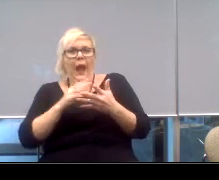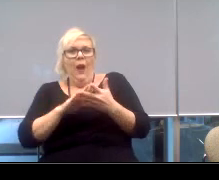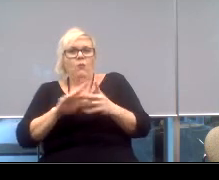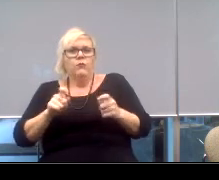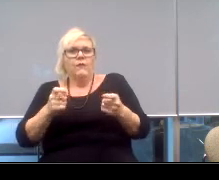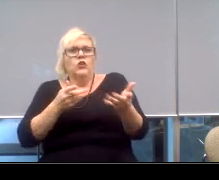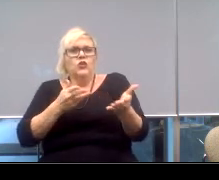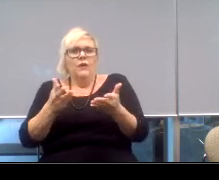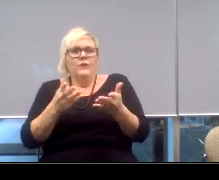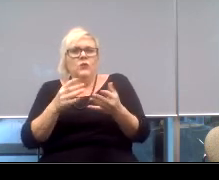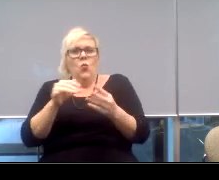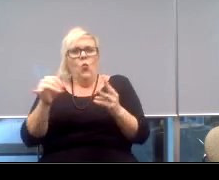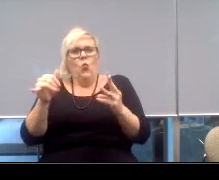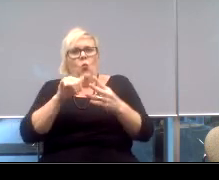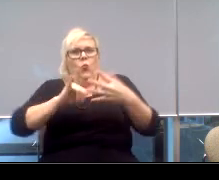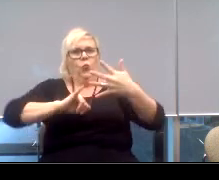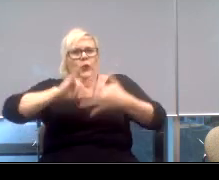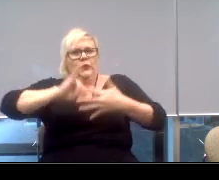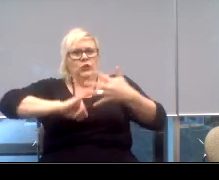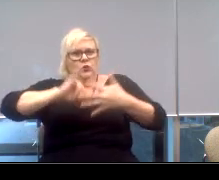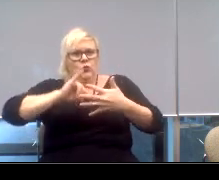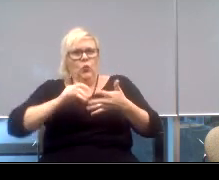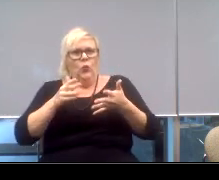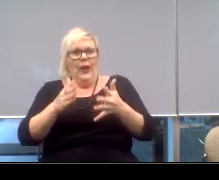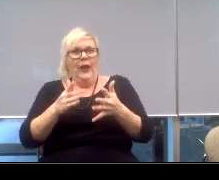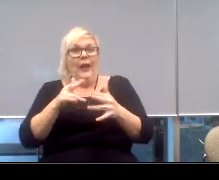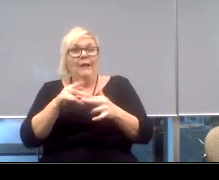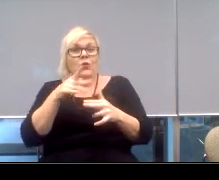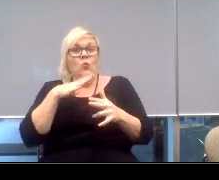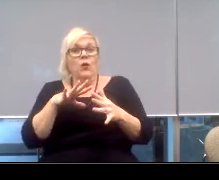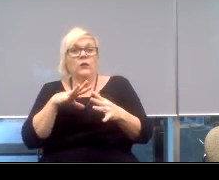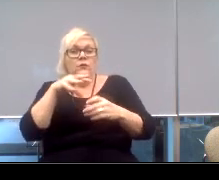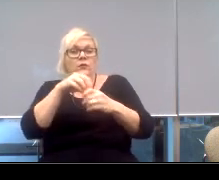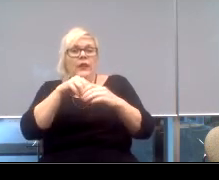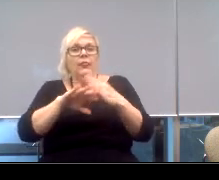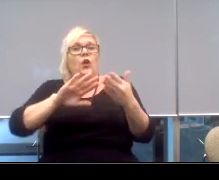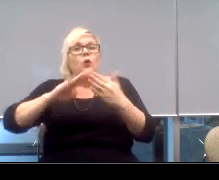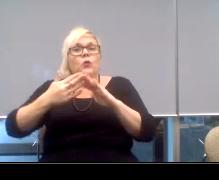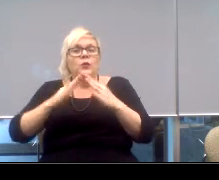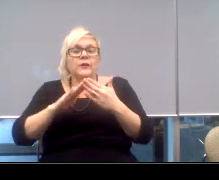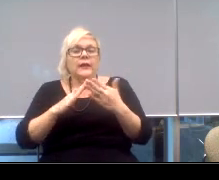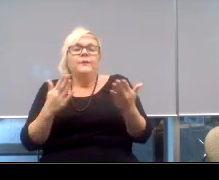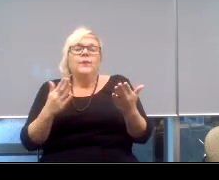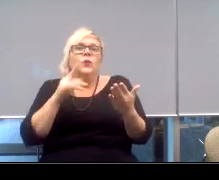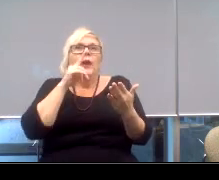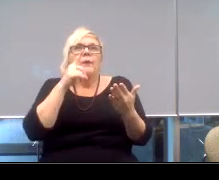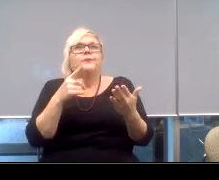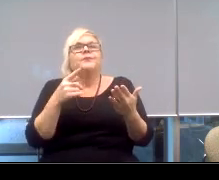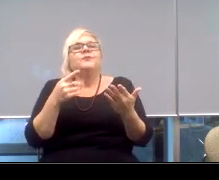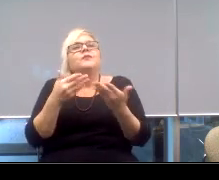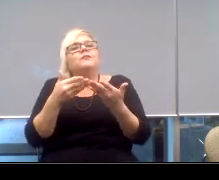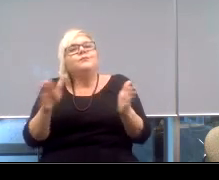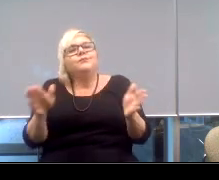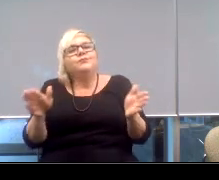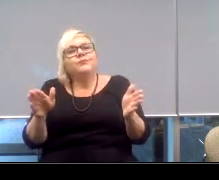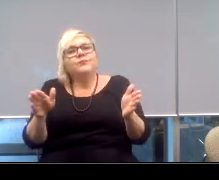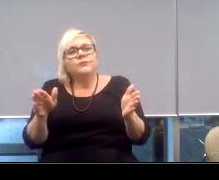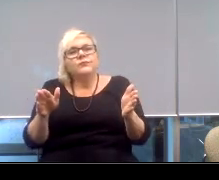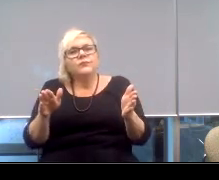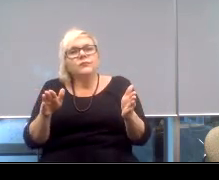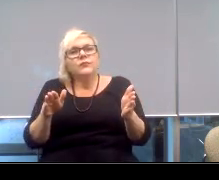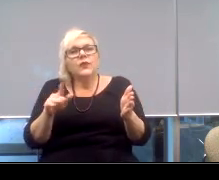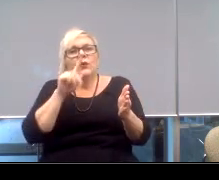to be a partner in the community, you can't generally, there's some exceptions, but in generally you will be blocked